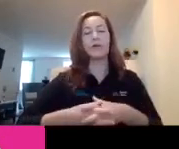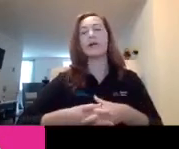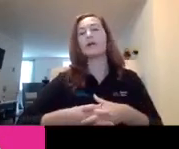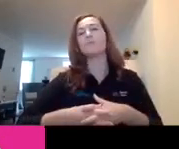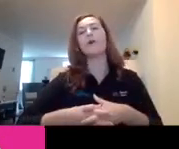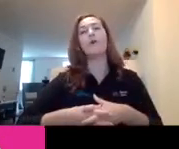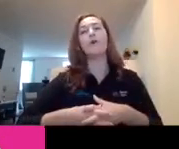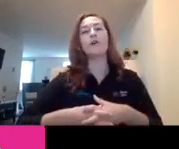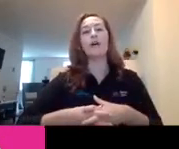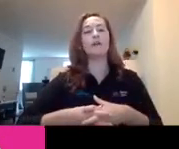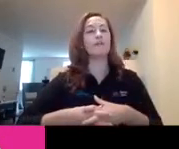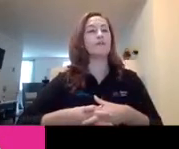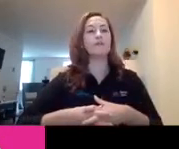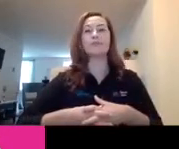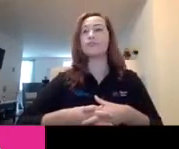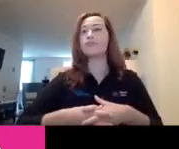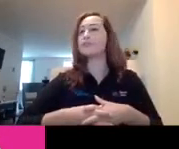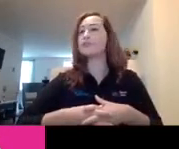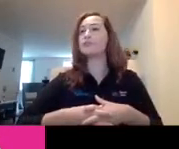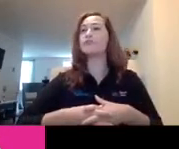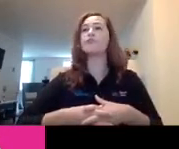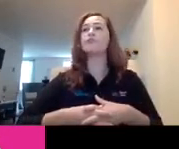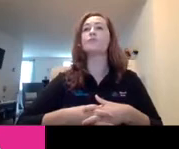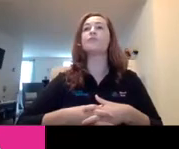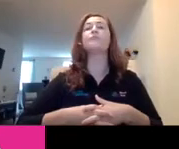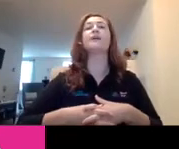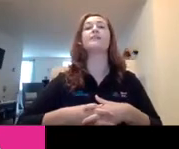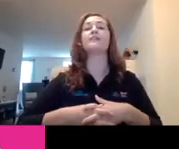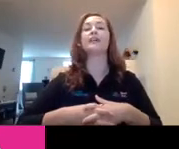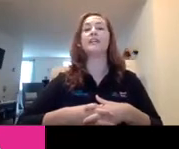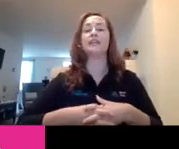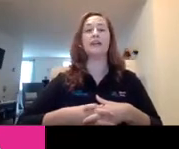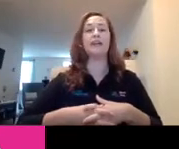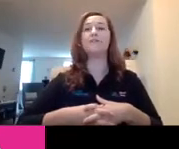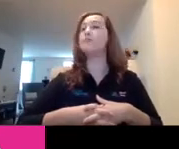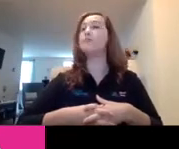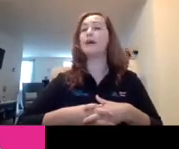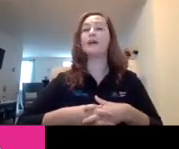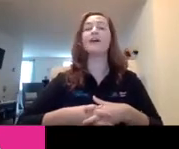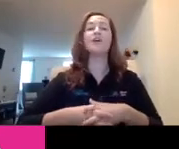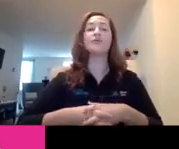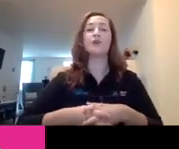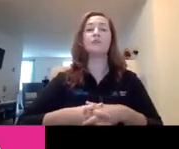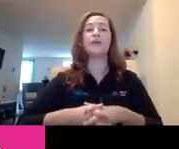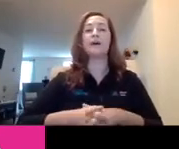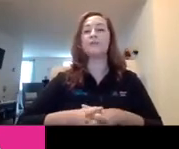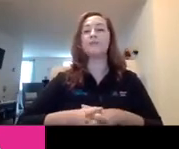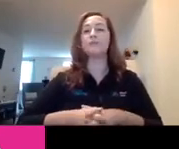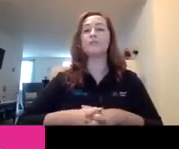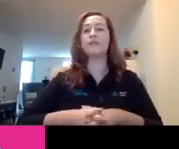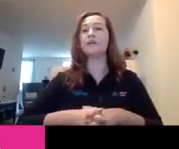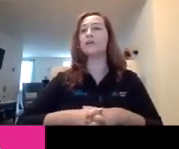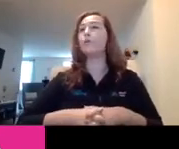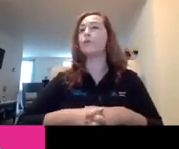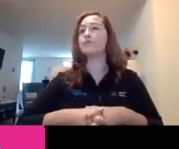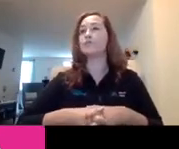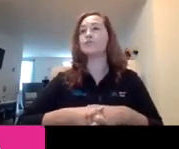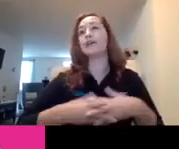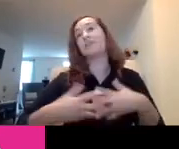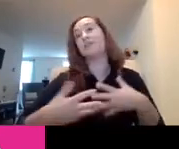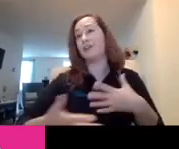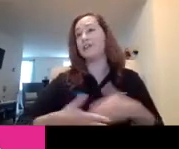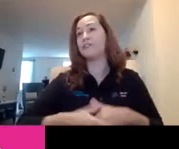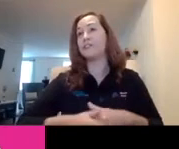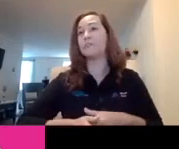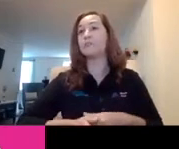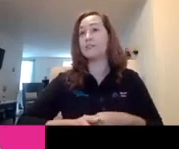we welcome all kind of suggestions for improvement, any feedback. So I'll be happy to take all questions at